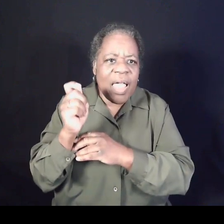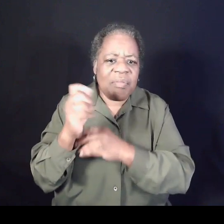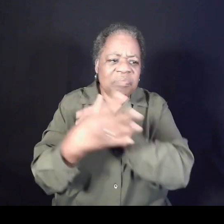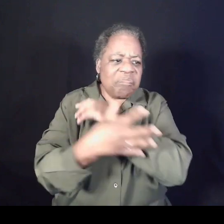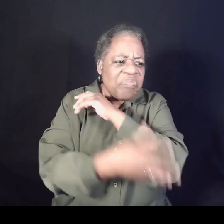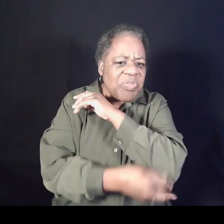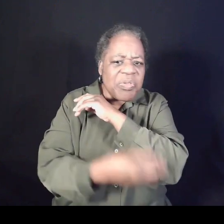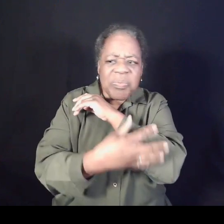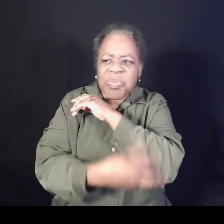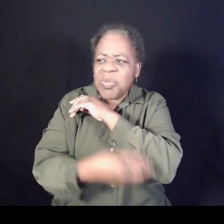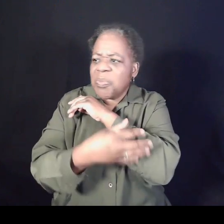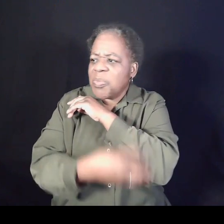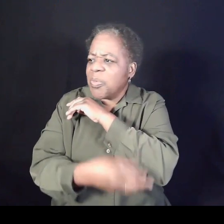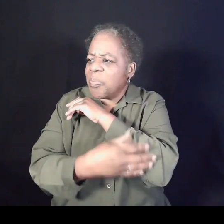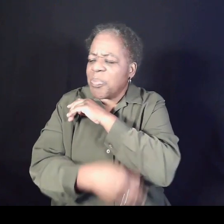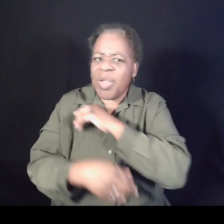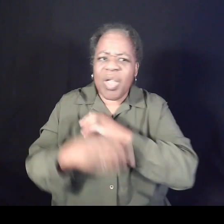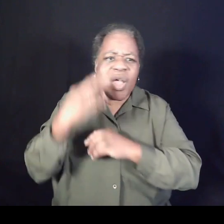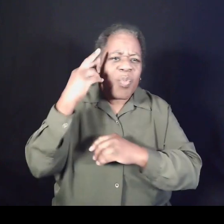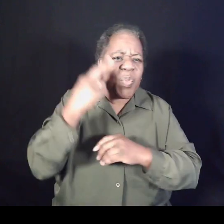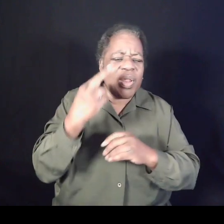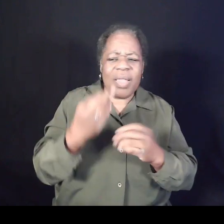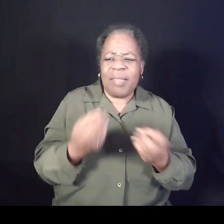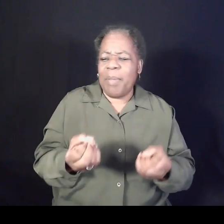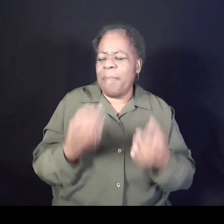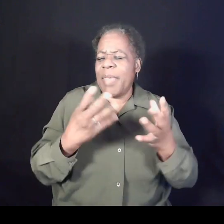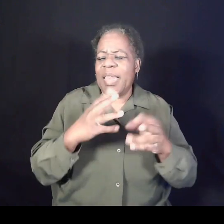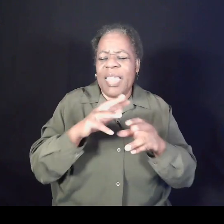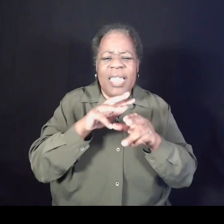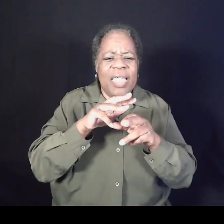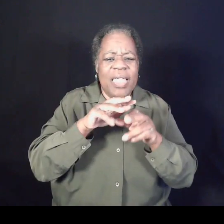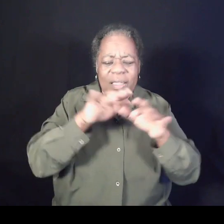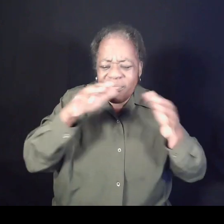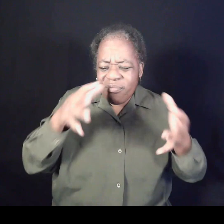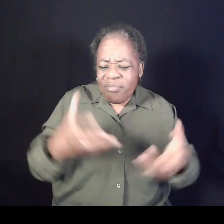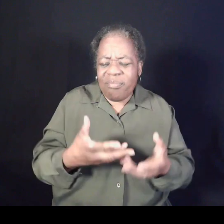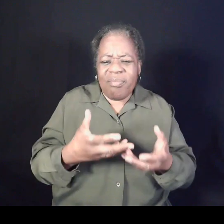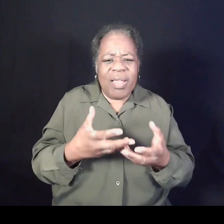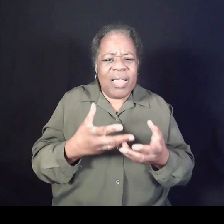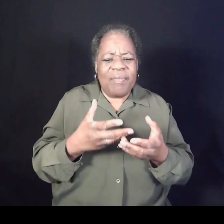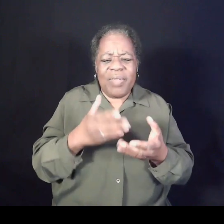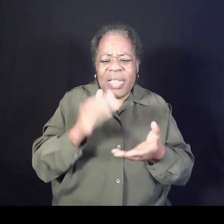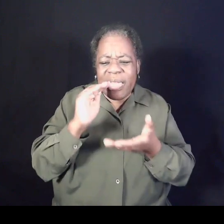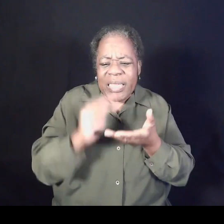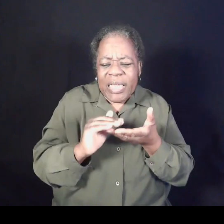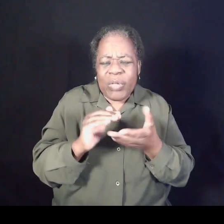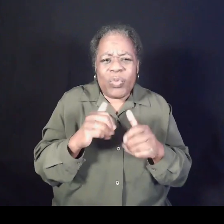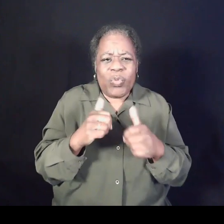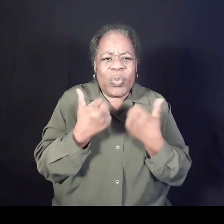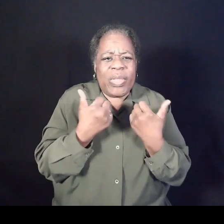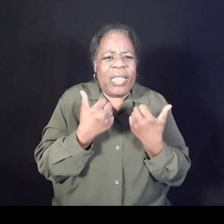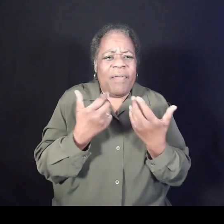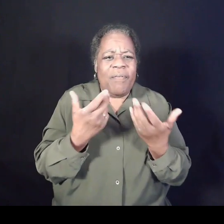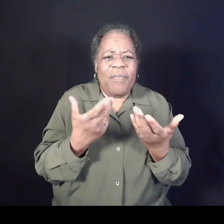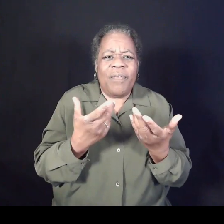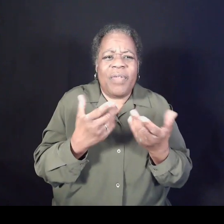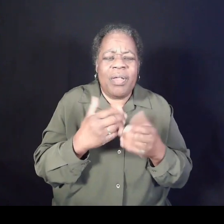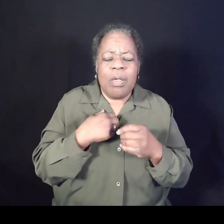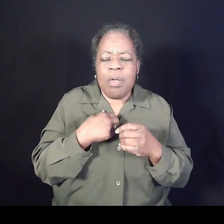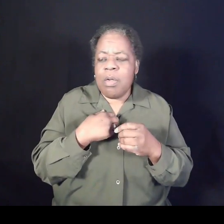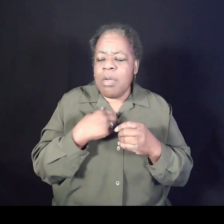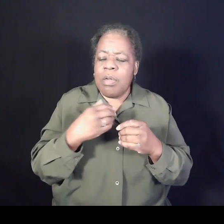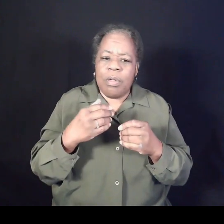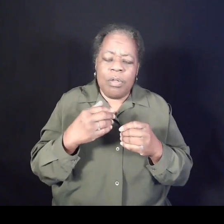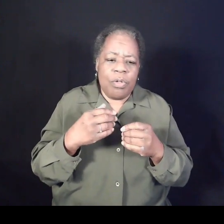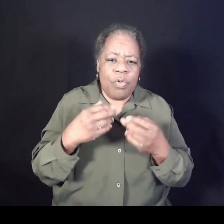and realizing how many in the world have so little to live on, how enormous the task of relief and